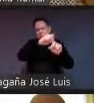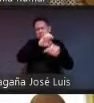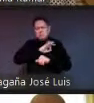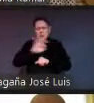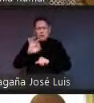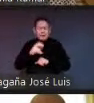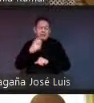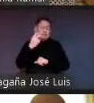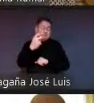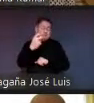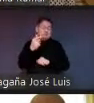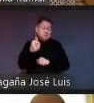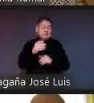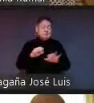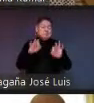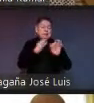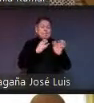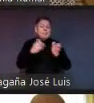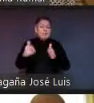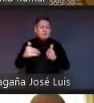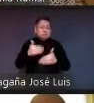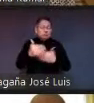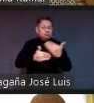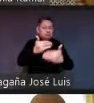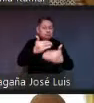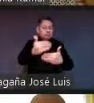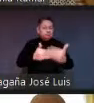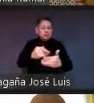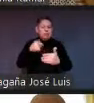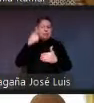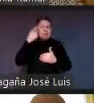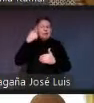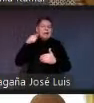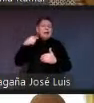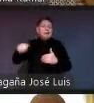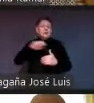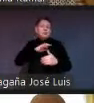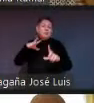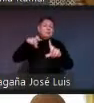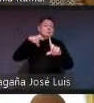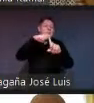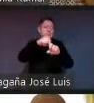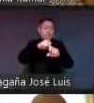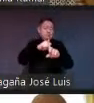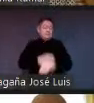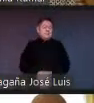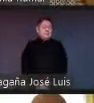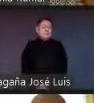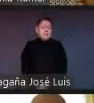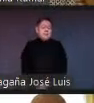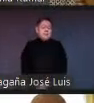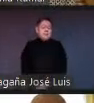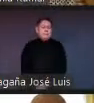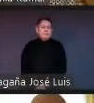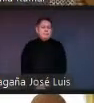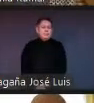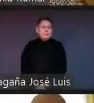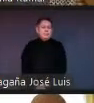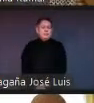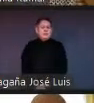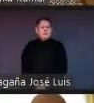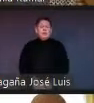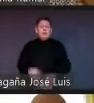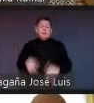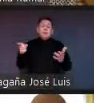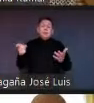with you in trying to address them so that you can achieve the competencies at the end of the curriculum. And using approaches like coaching